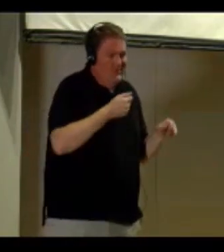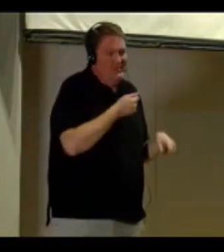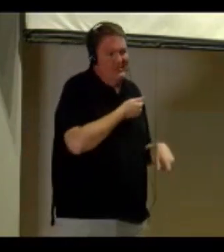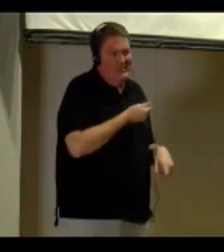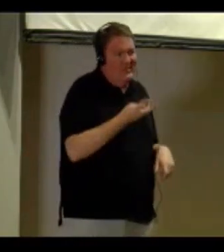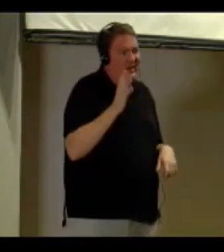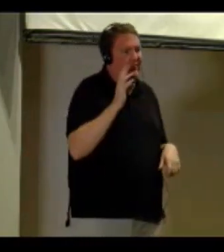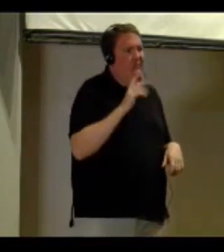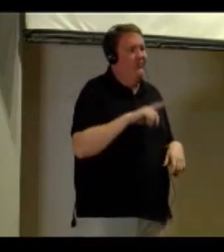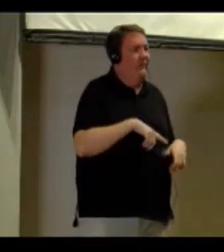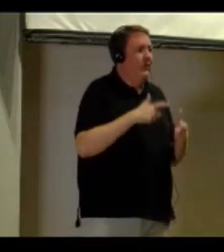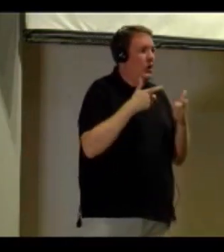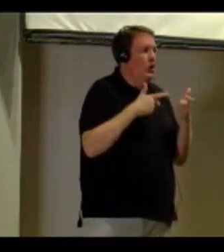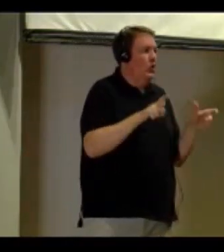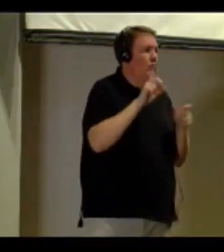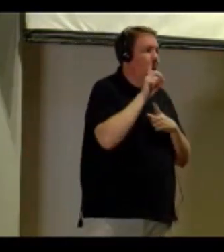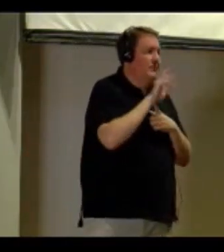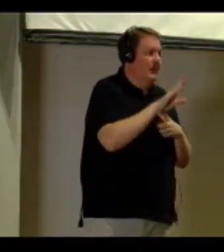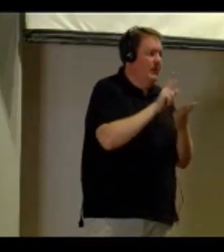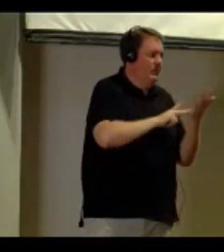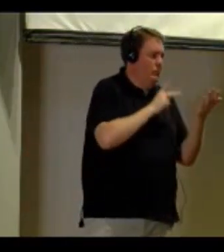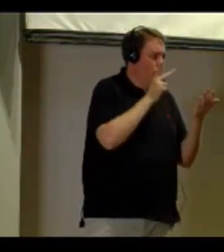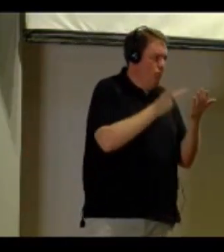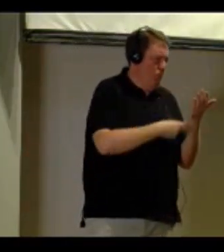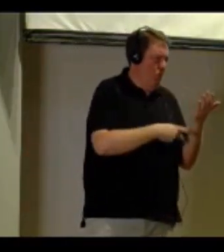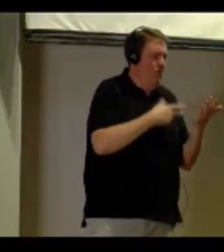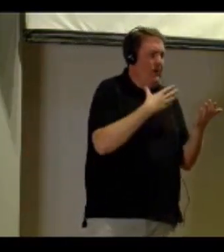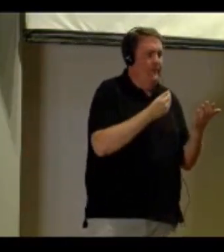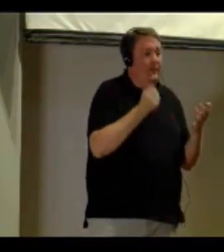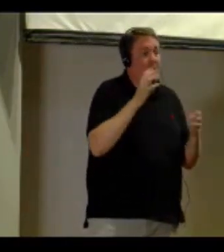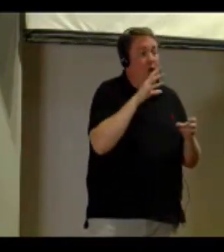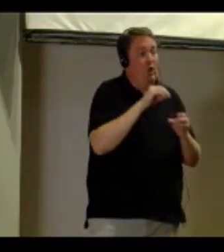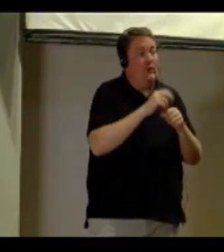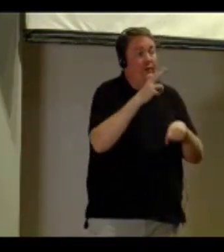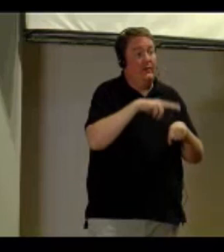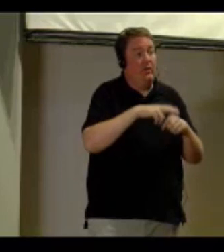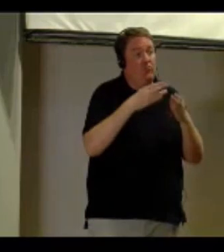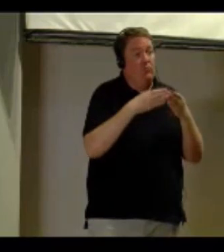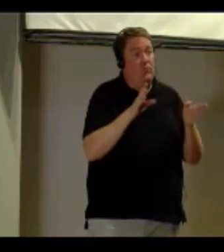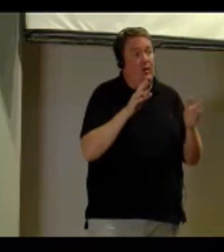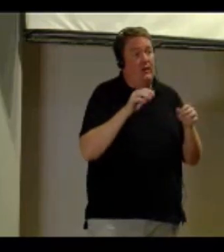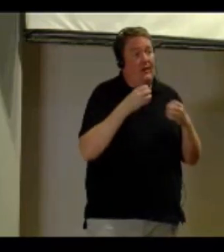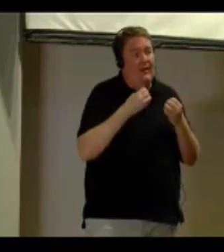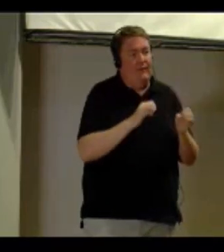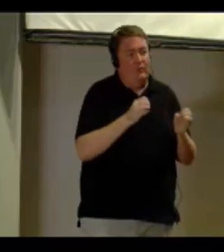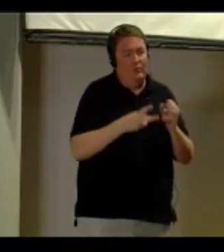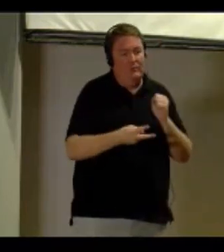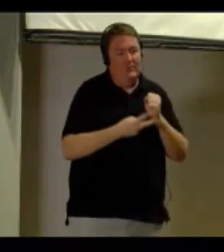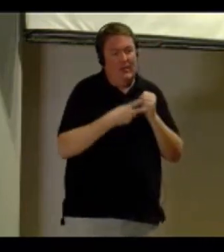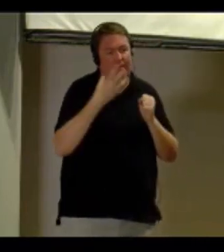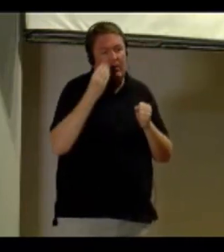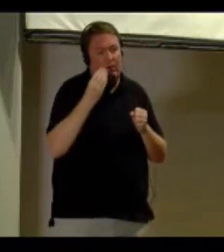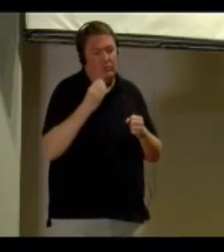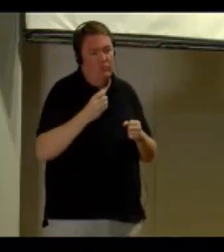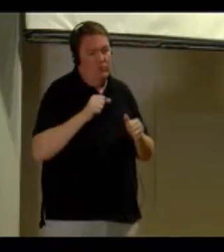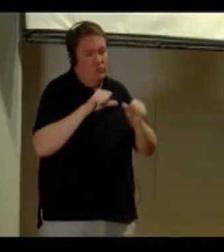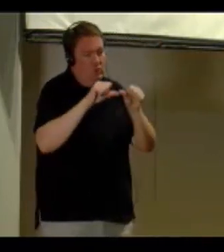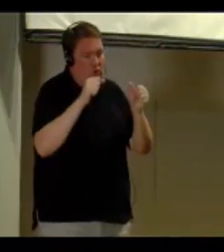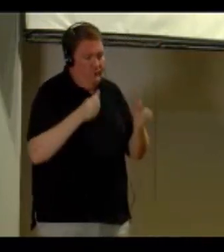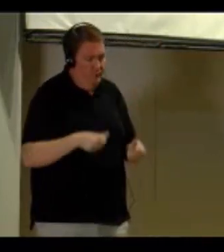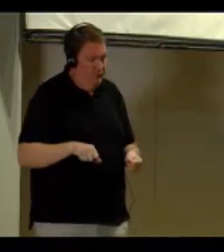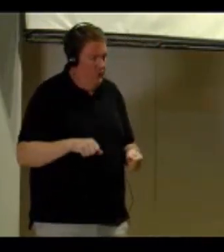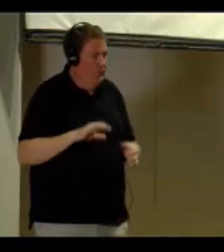large database programs, including the nationwide effort called Save Outdoor Sculpture, with its